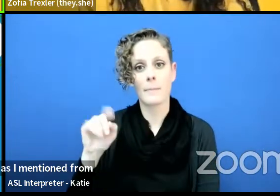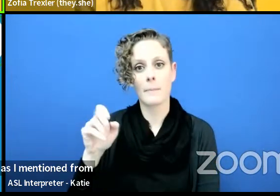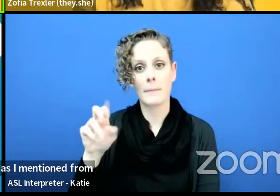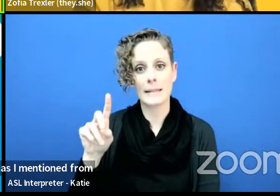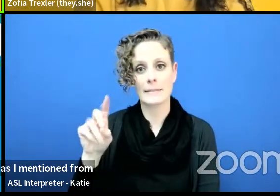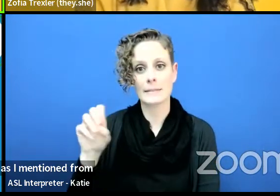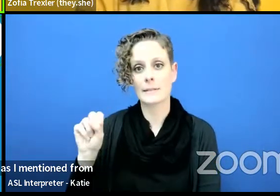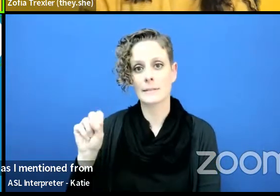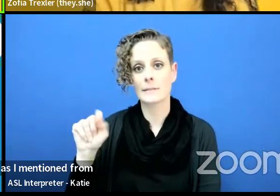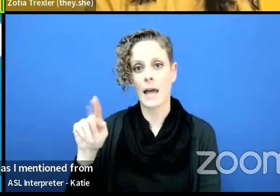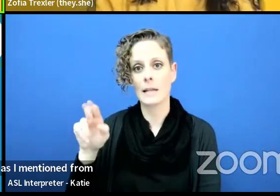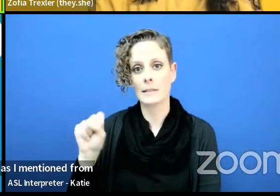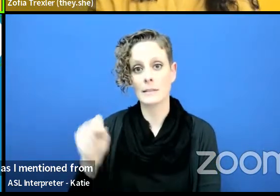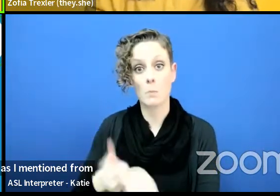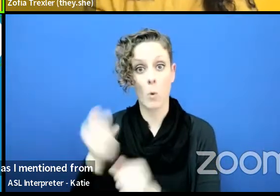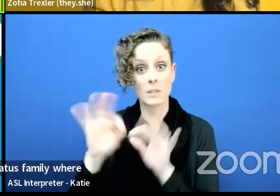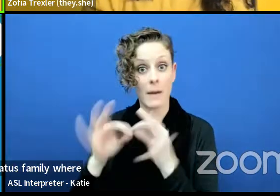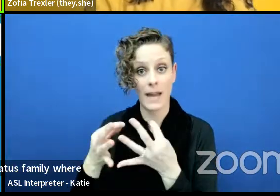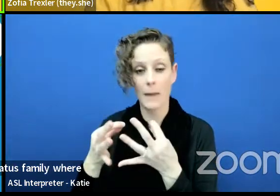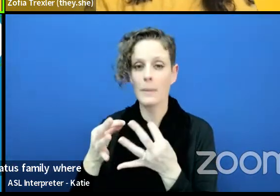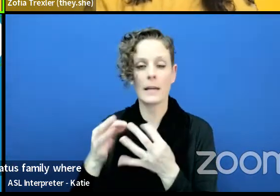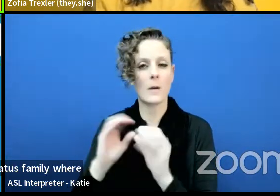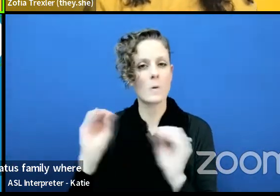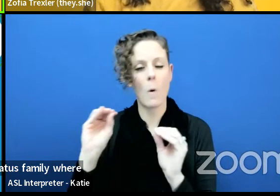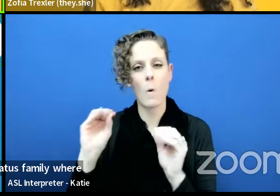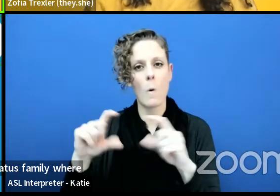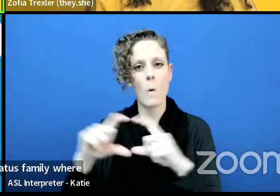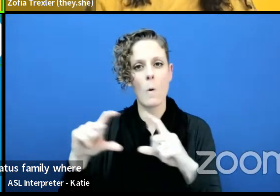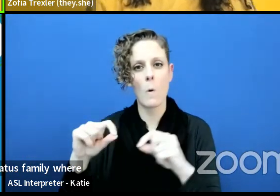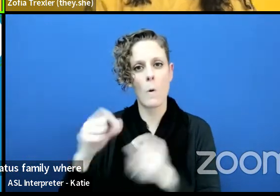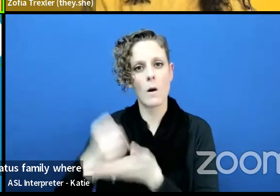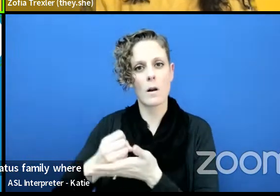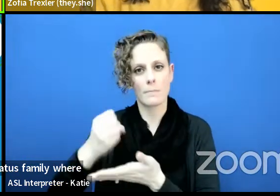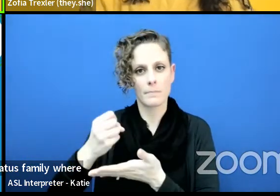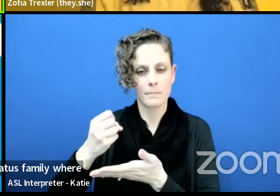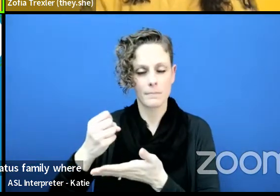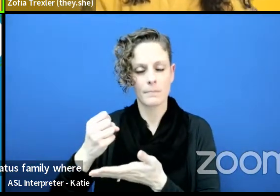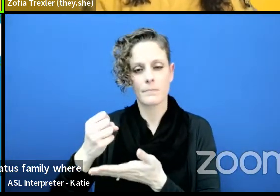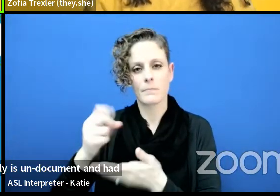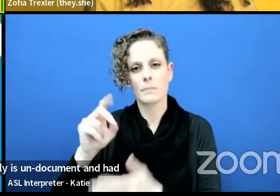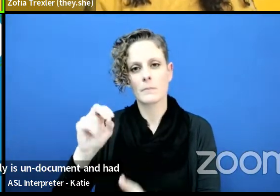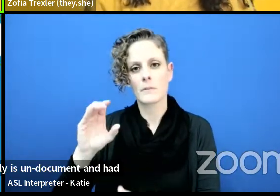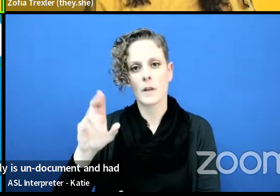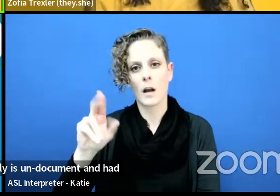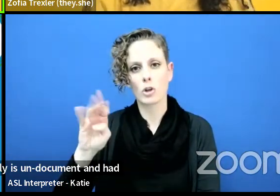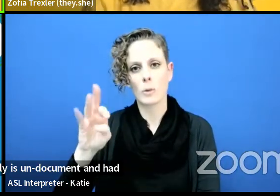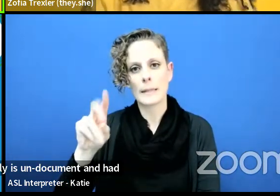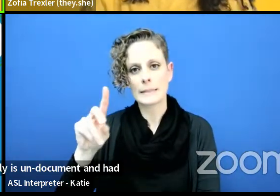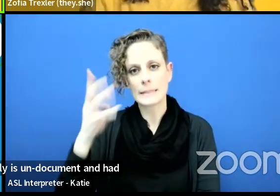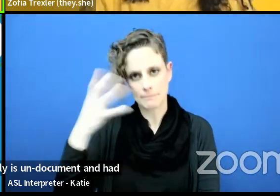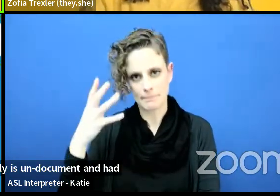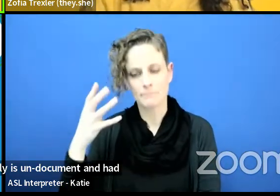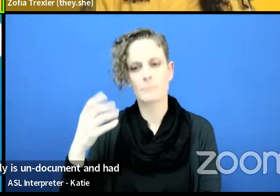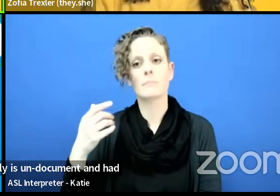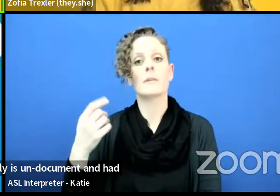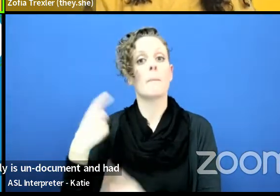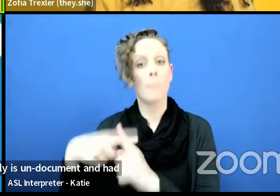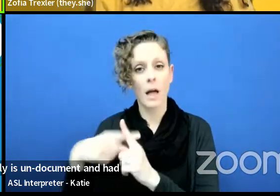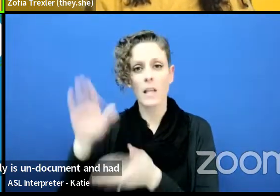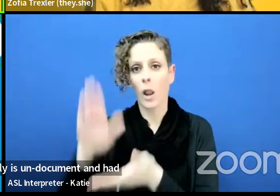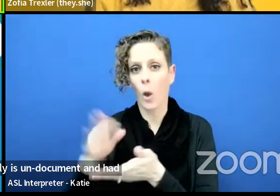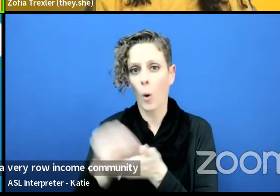where the majority of my family is undocumented. Beyond that, we come from a very low income